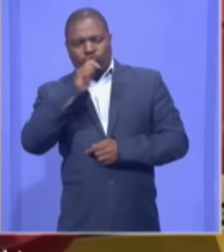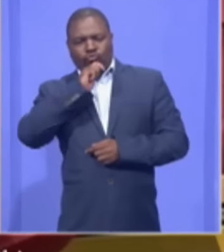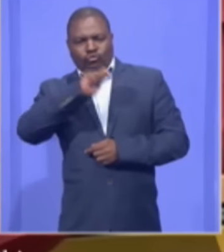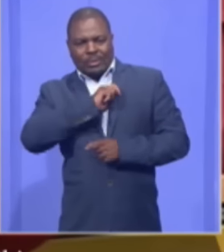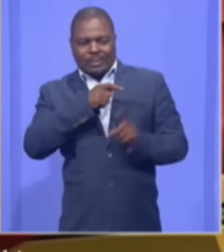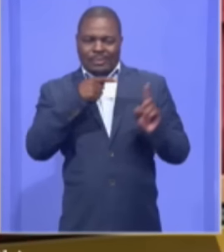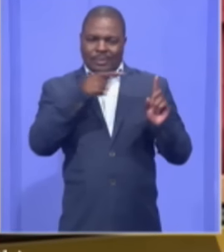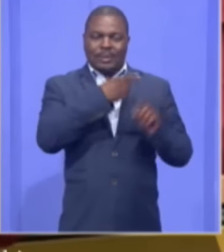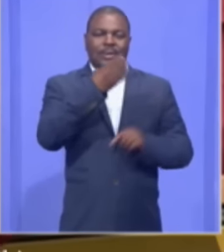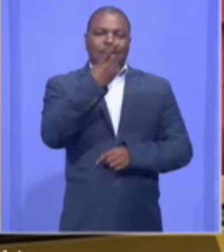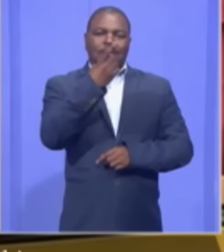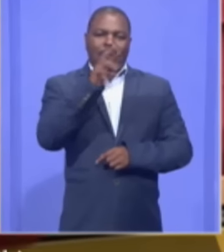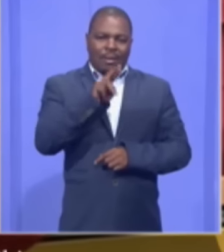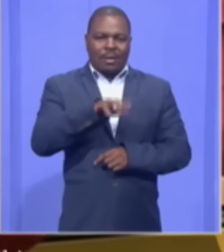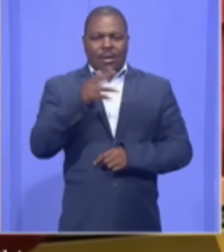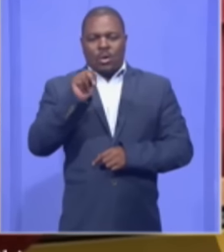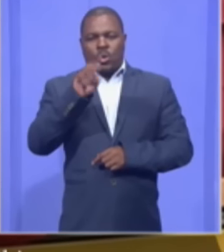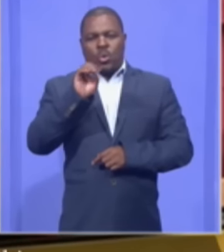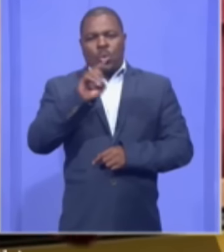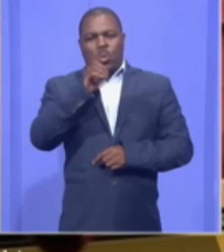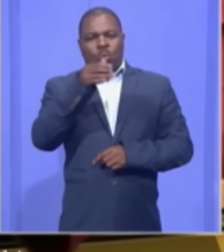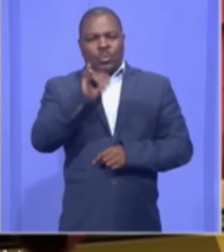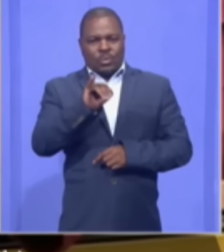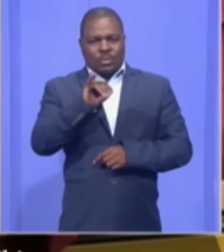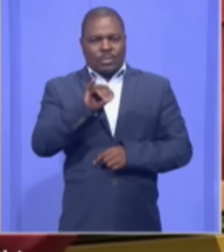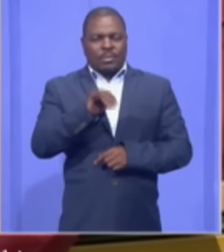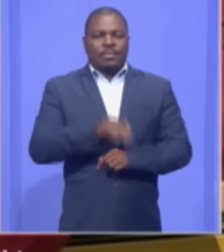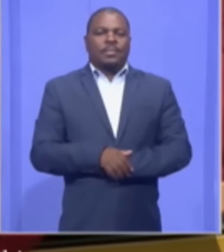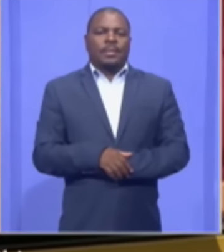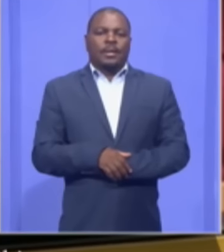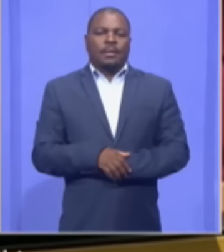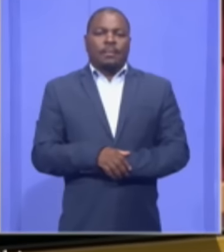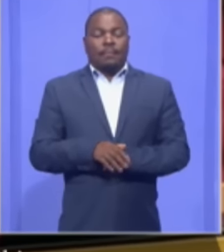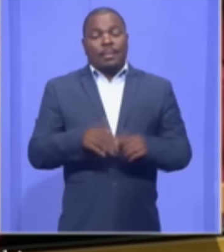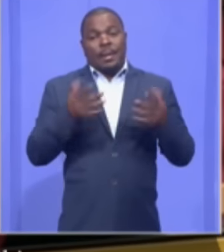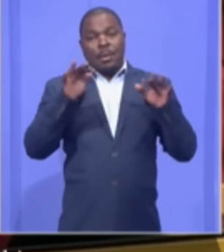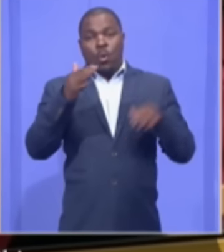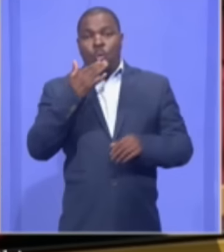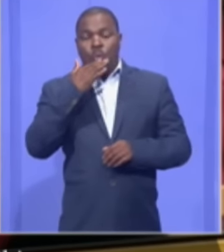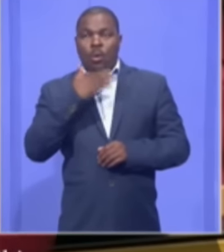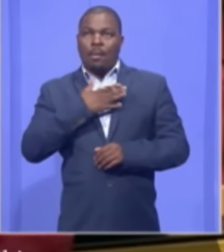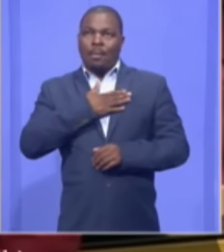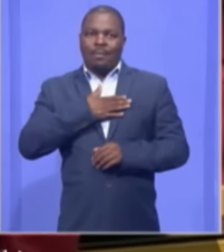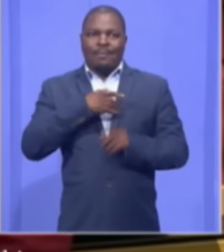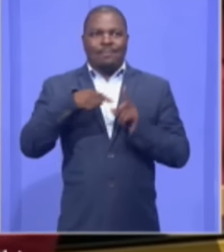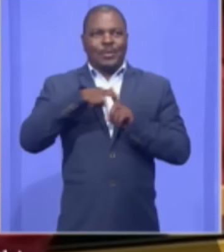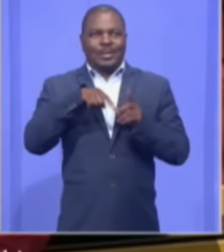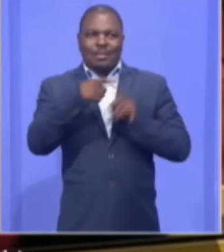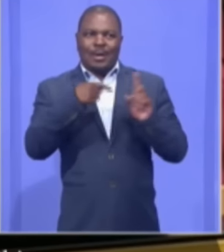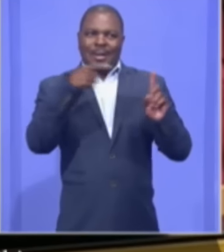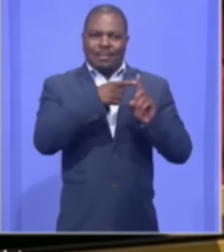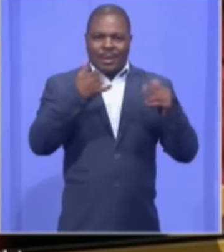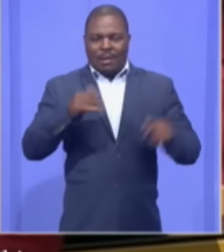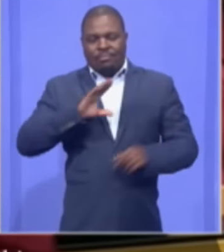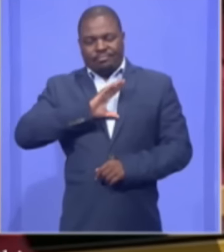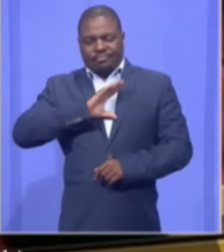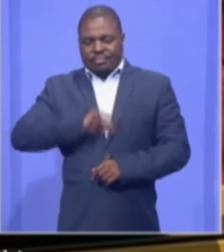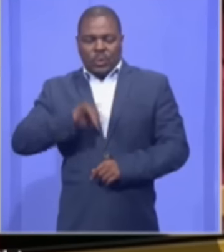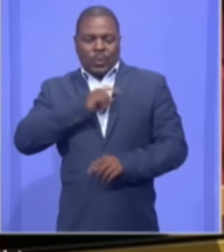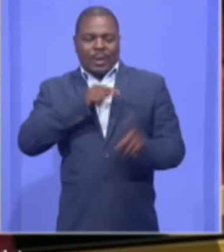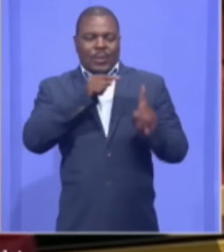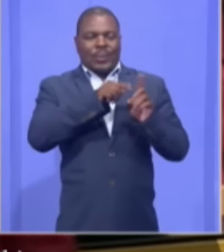Dr. Ndlozi ebile ba na le kgolofelo e re ke e kana tsela eo bao ba bile le kgolofelo go yena ba tlo ba disappoint ka